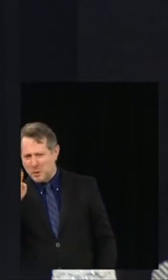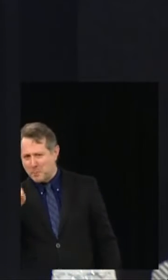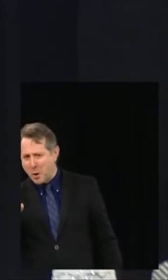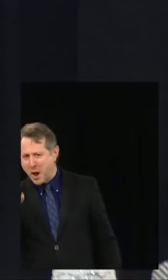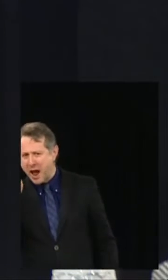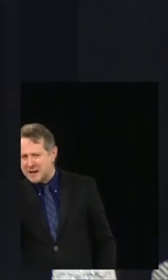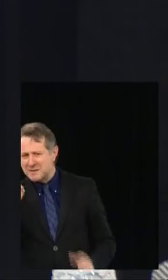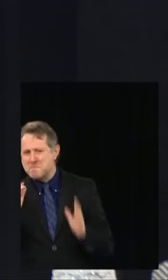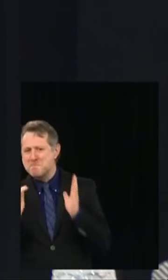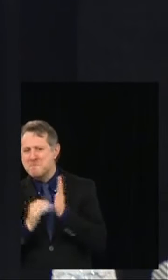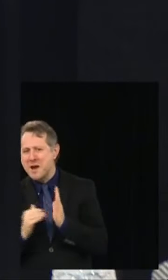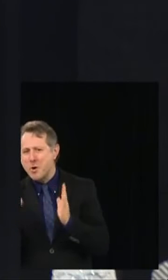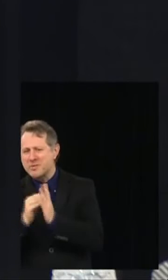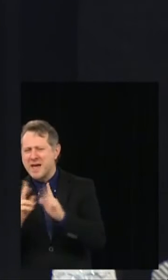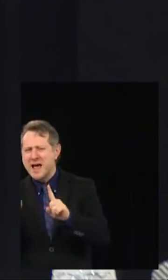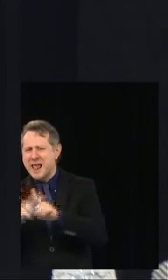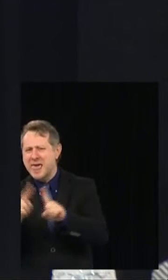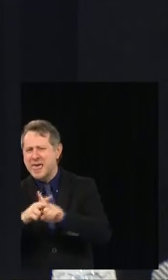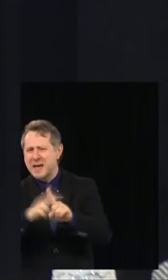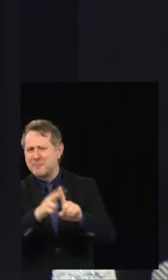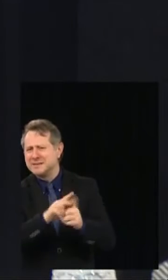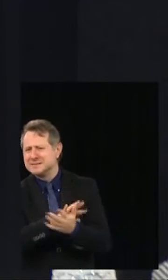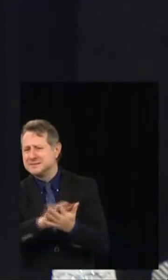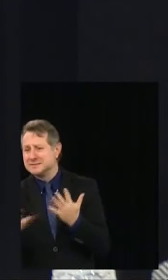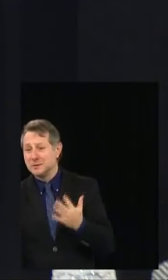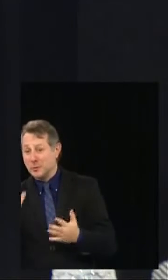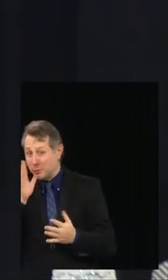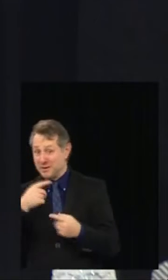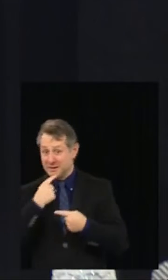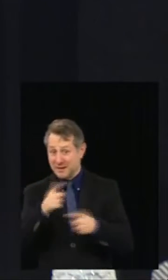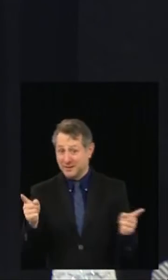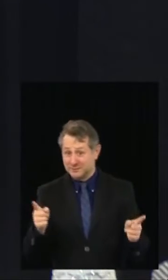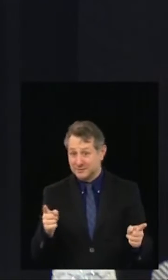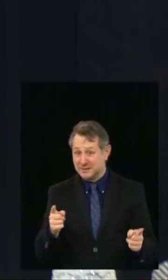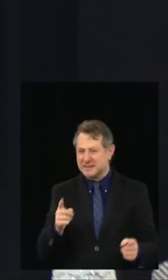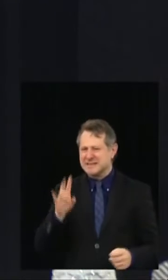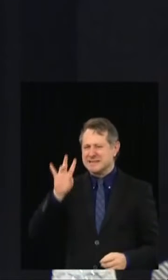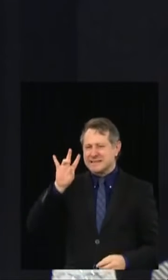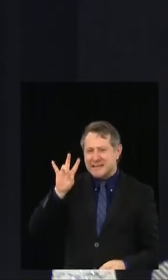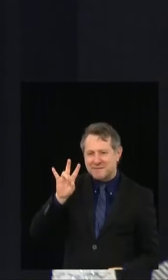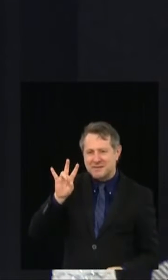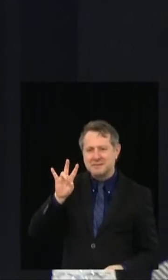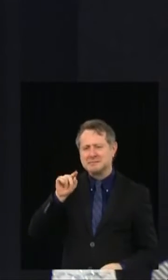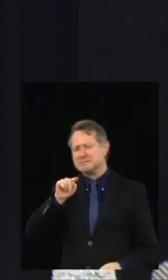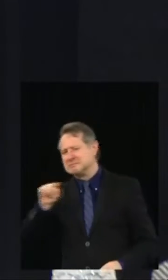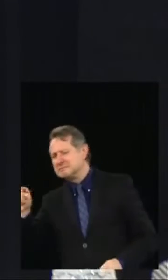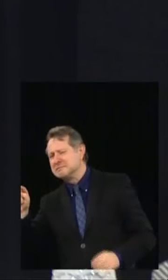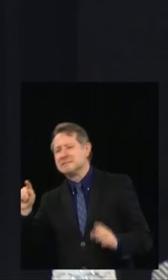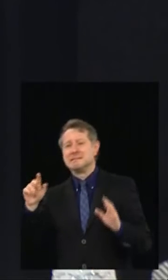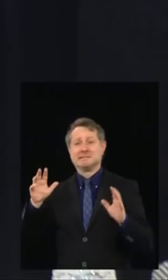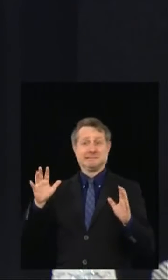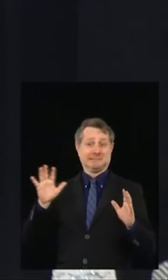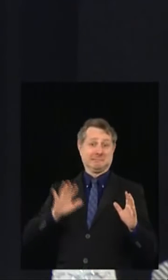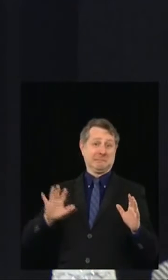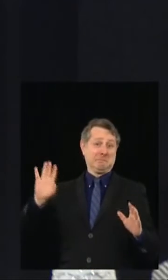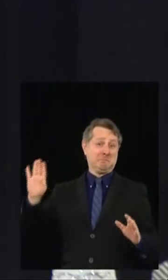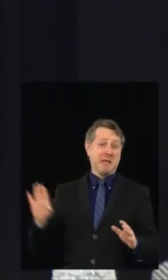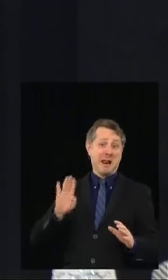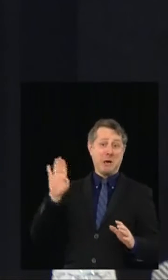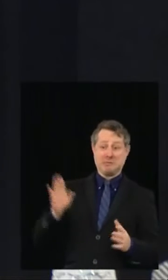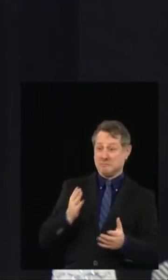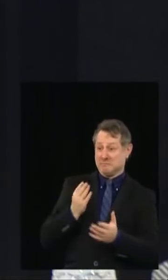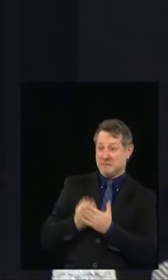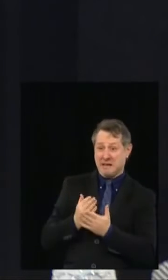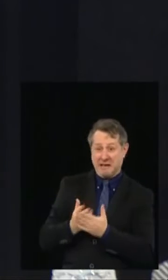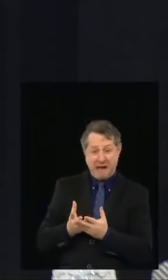announce that we've now released $7.4 billion to roughly 1.7 million New Yorkers who are struggling with unemployment. And on the pandemic